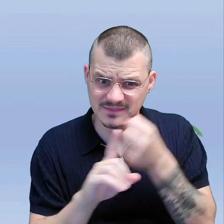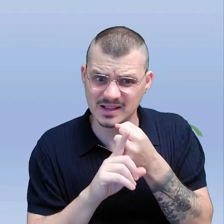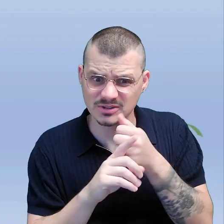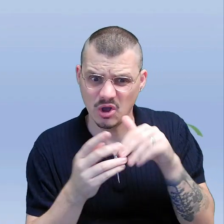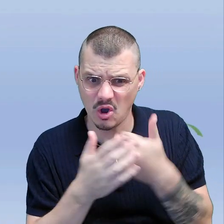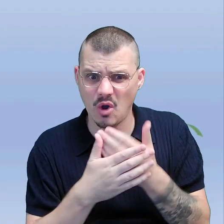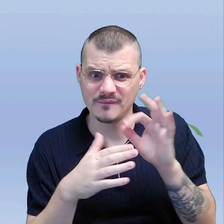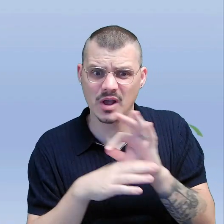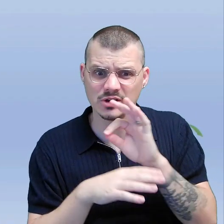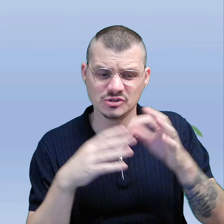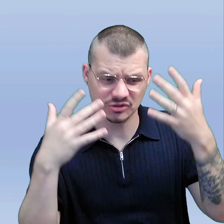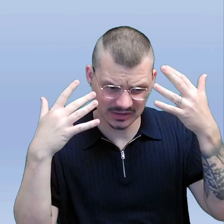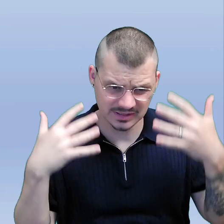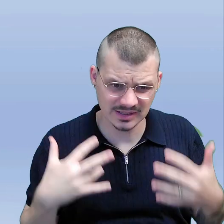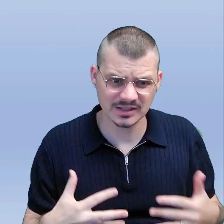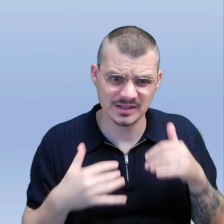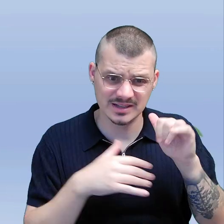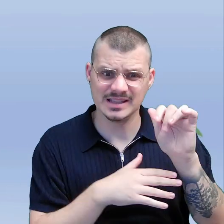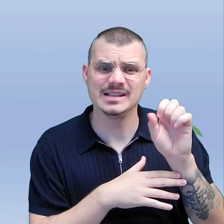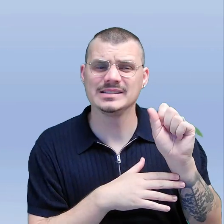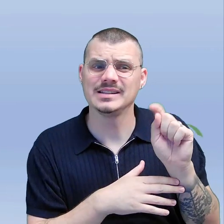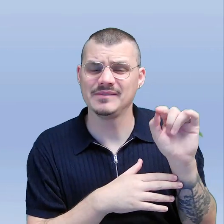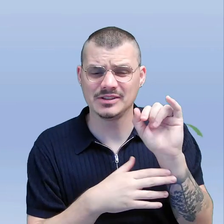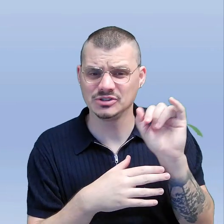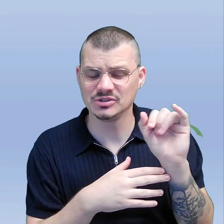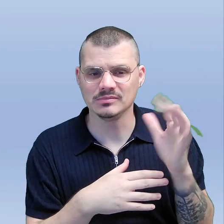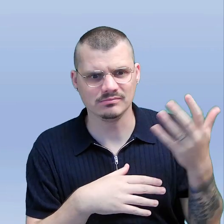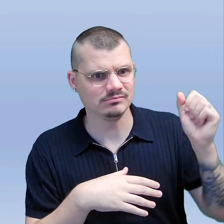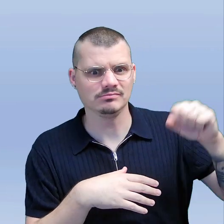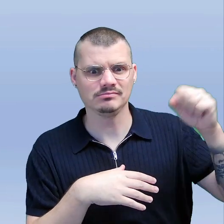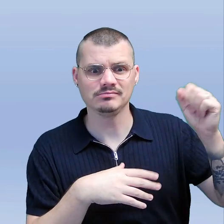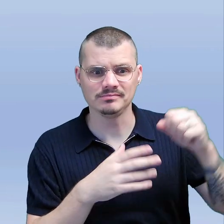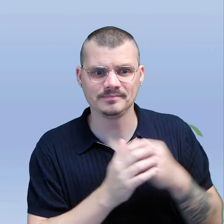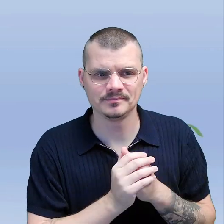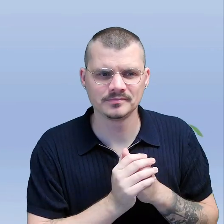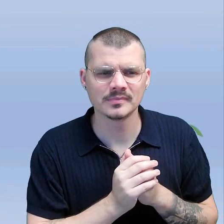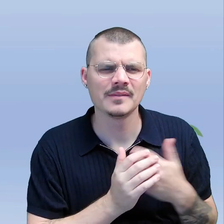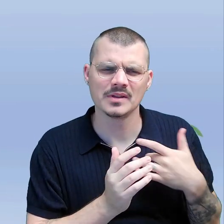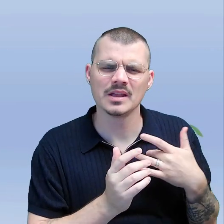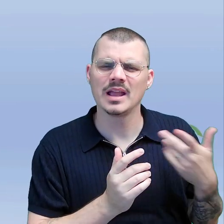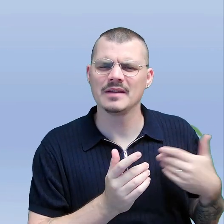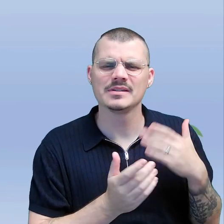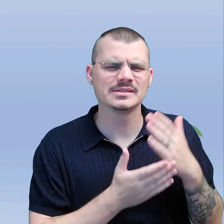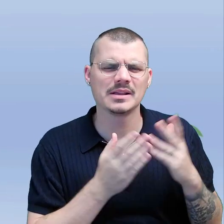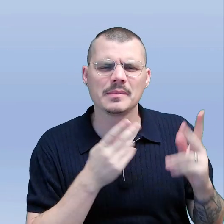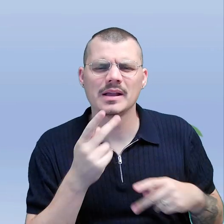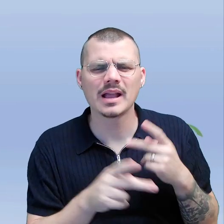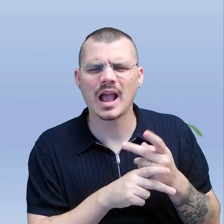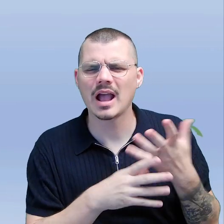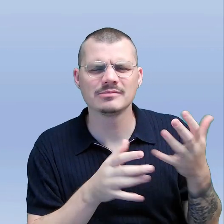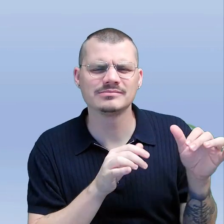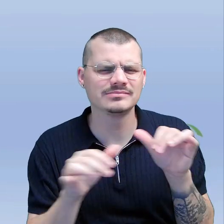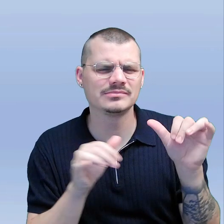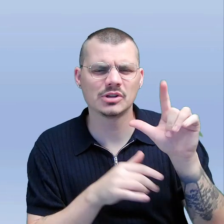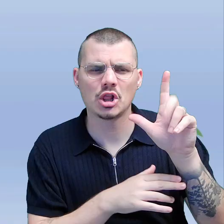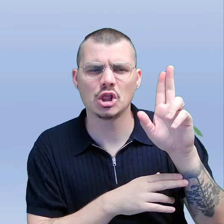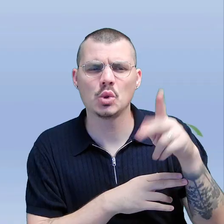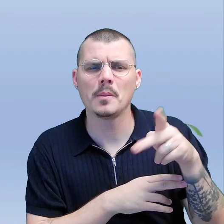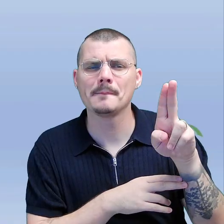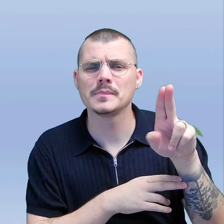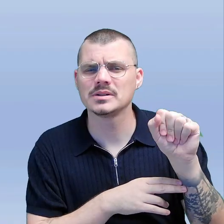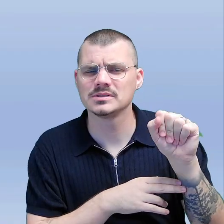of your body and brain? Oh my, yes, right? Some kind of lupus-like syndrome,